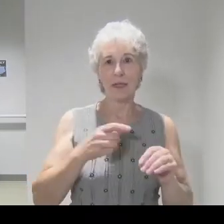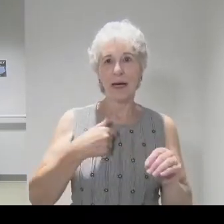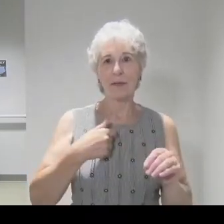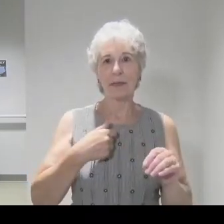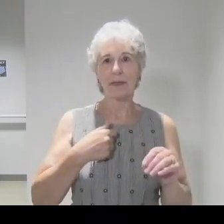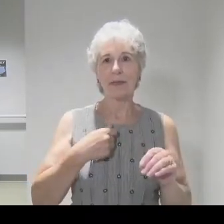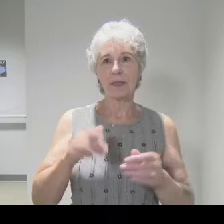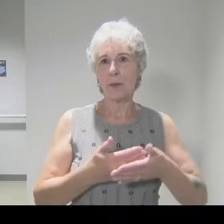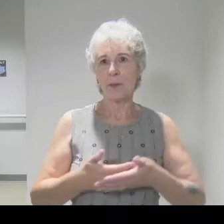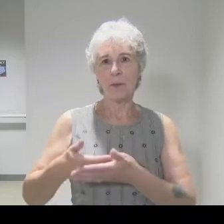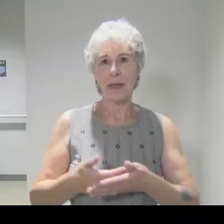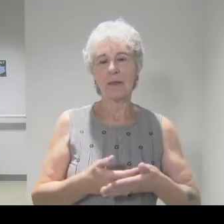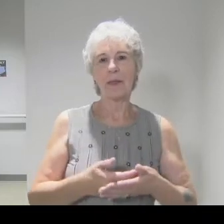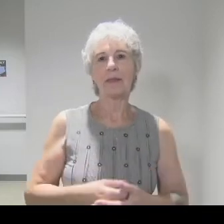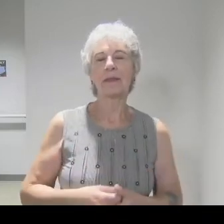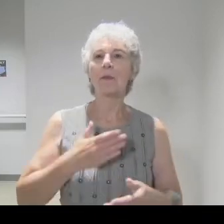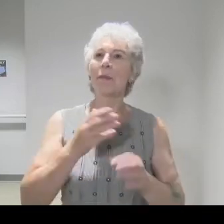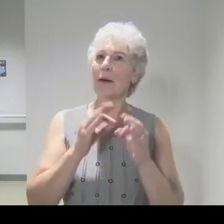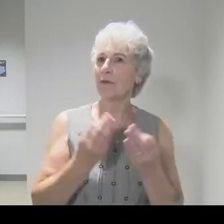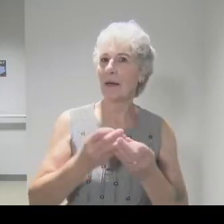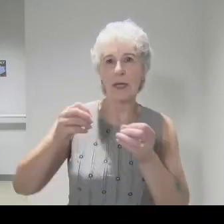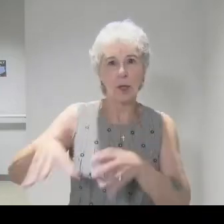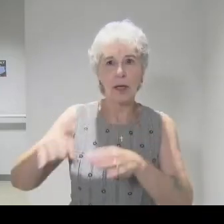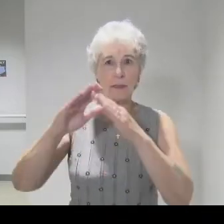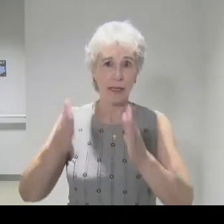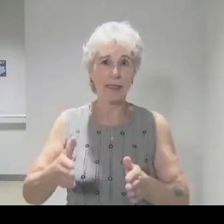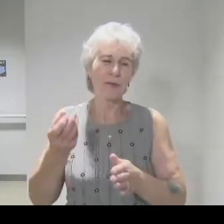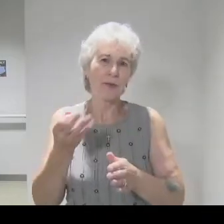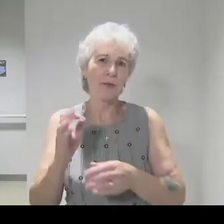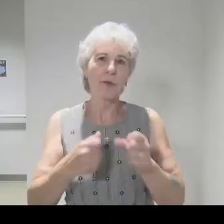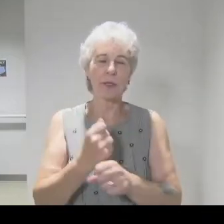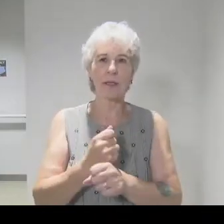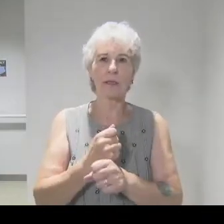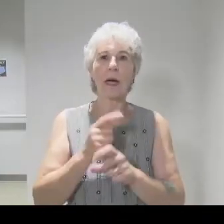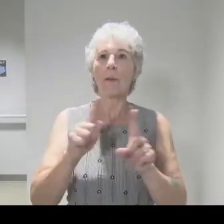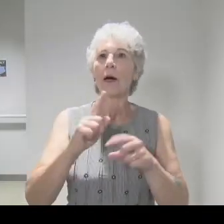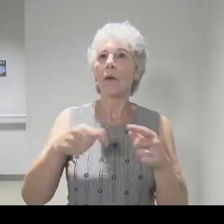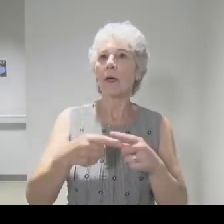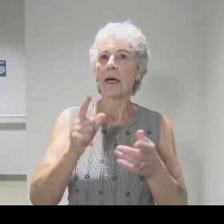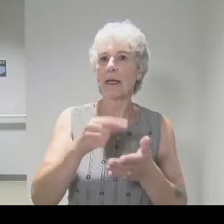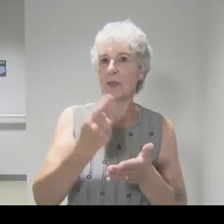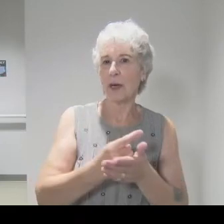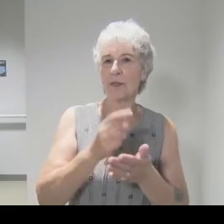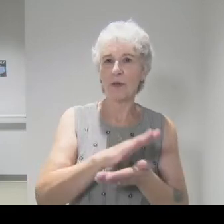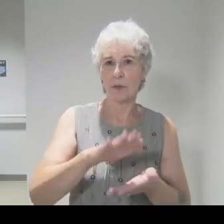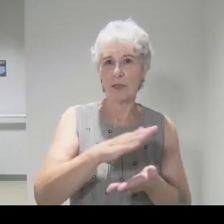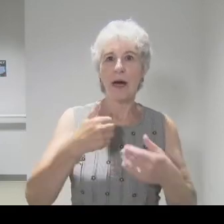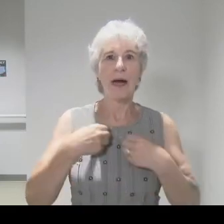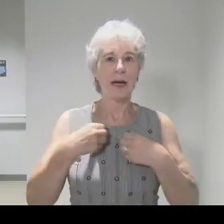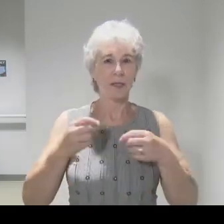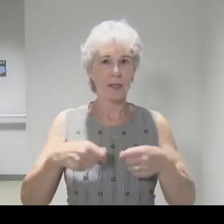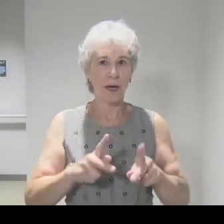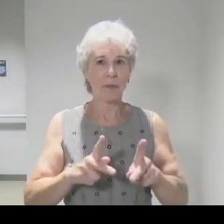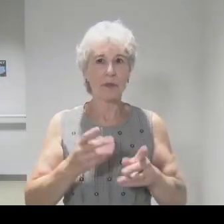little baby, and my family lost the house for a few years, but when I graduated from college, I had the opportunity to